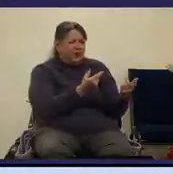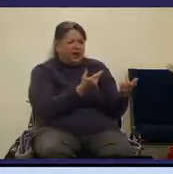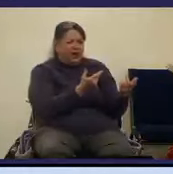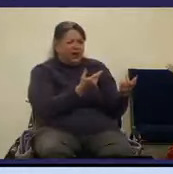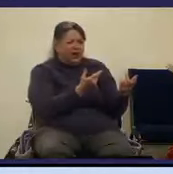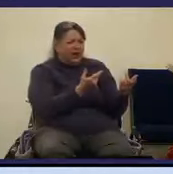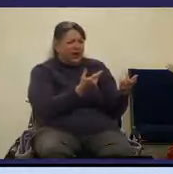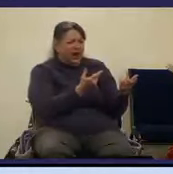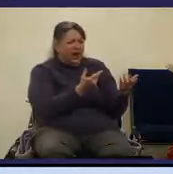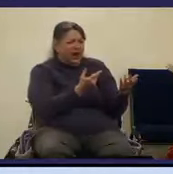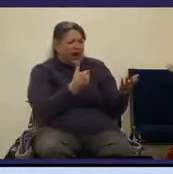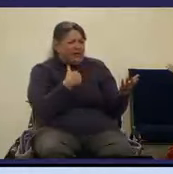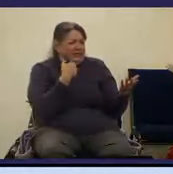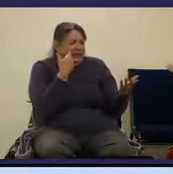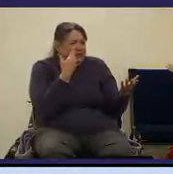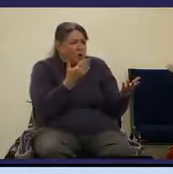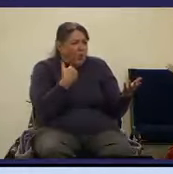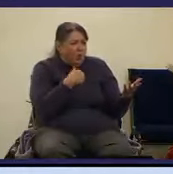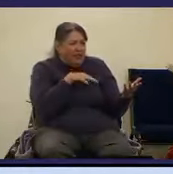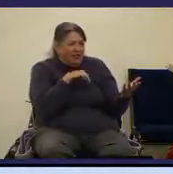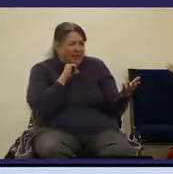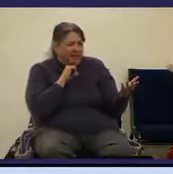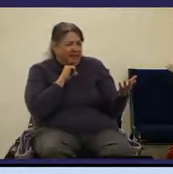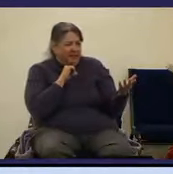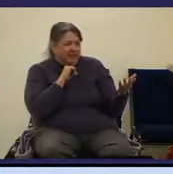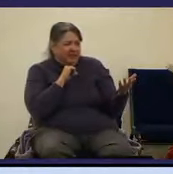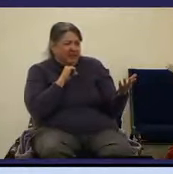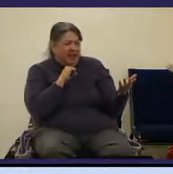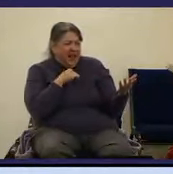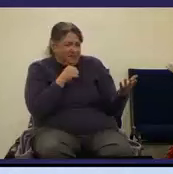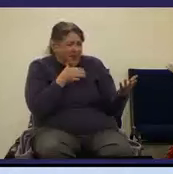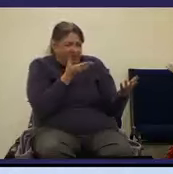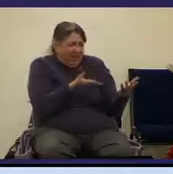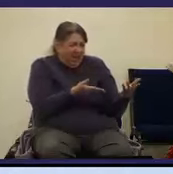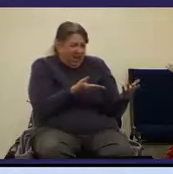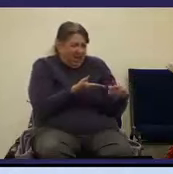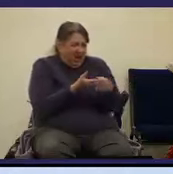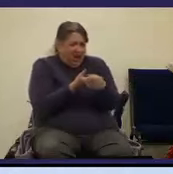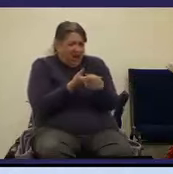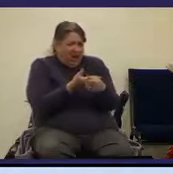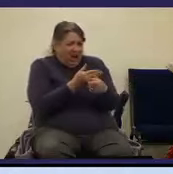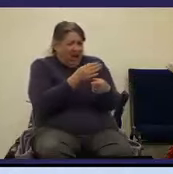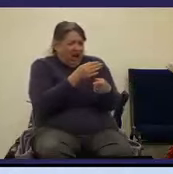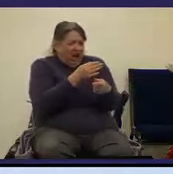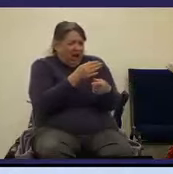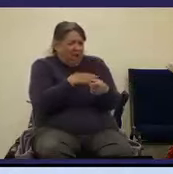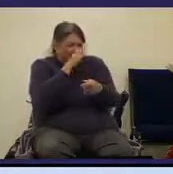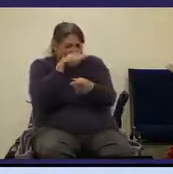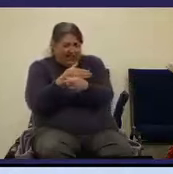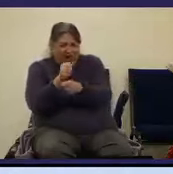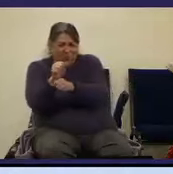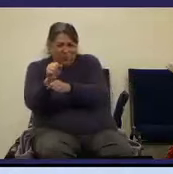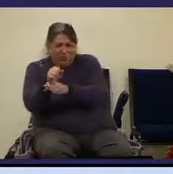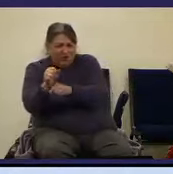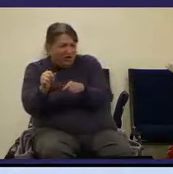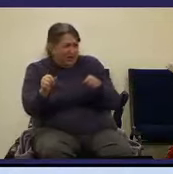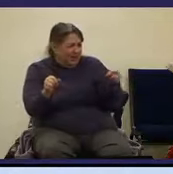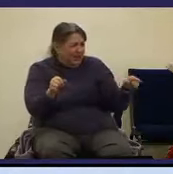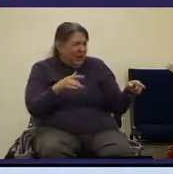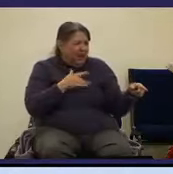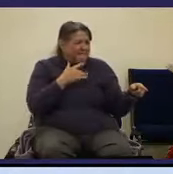She didn't know that we had left Lancaster. So I wasn't there. And Jeremiah was working. And so she's in the middle of, it was